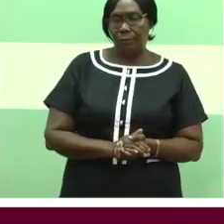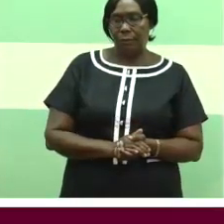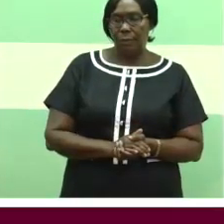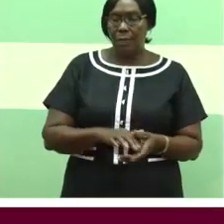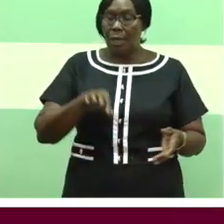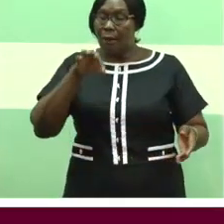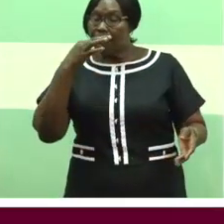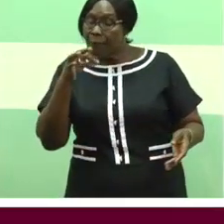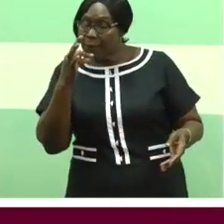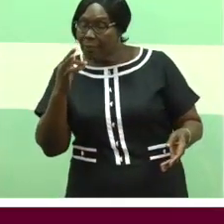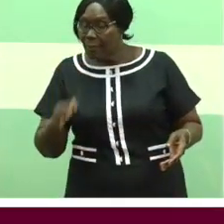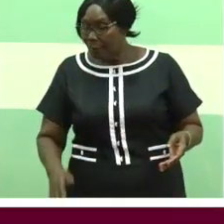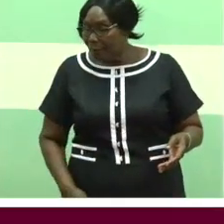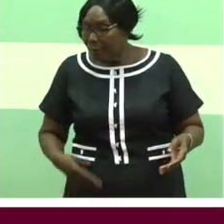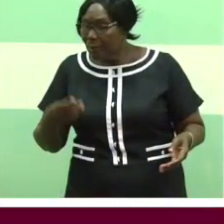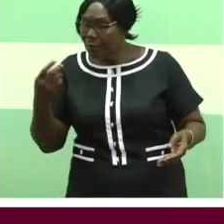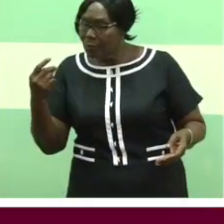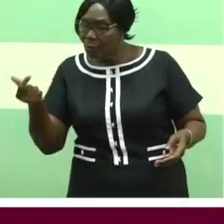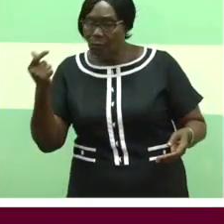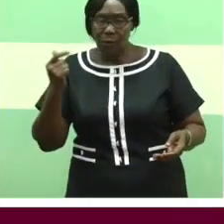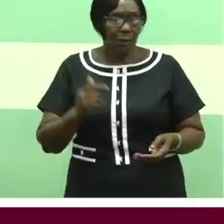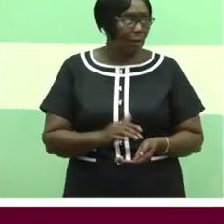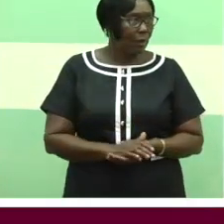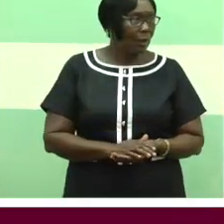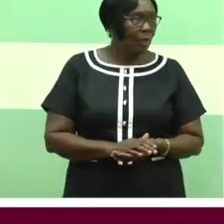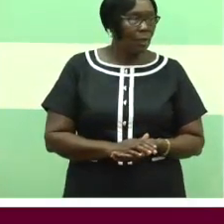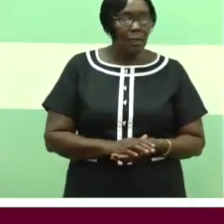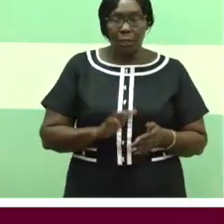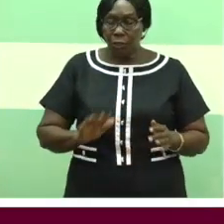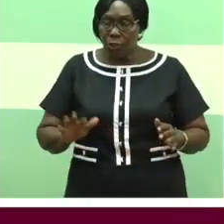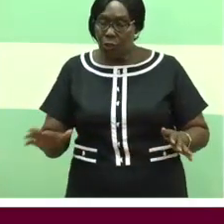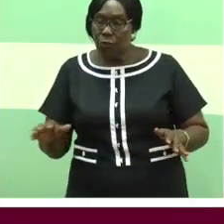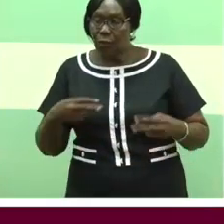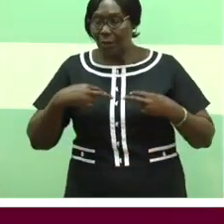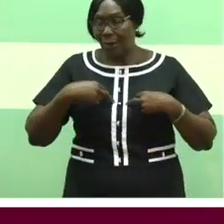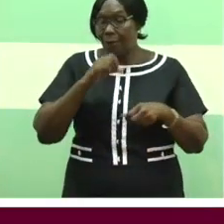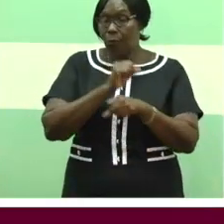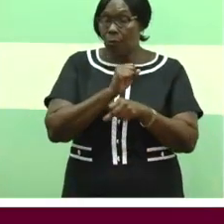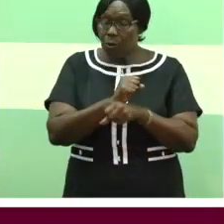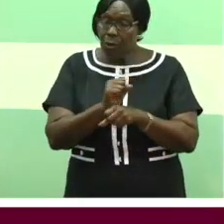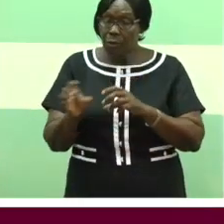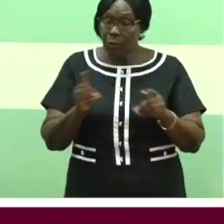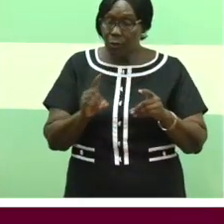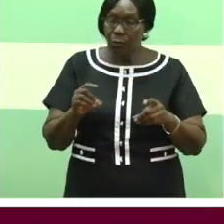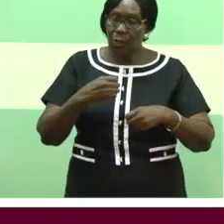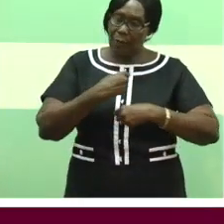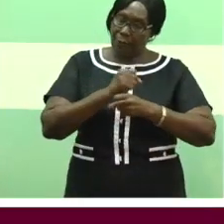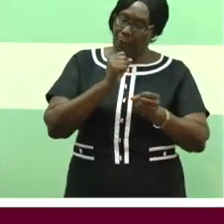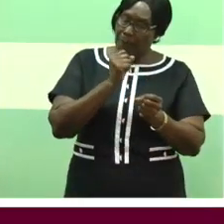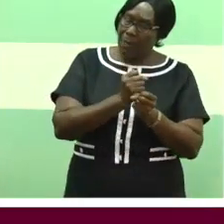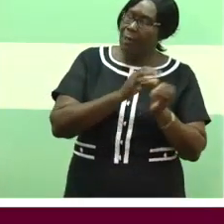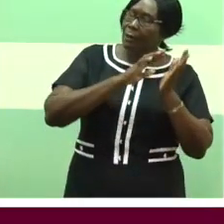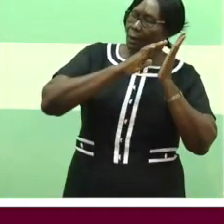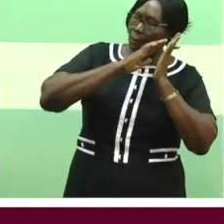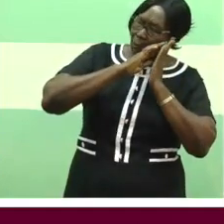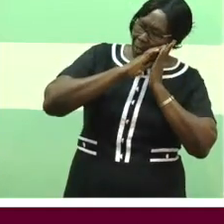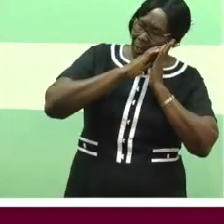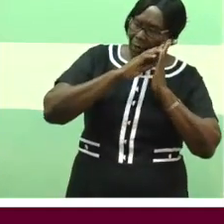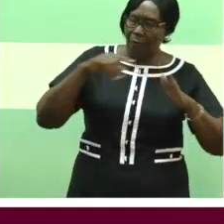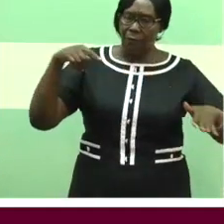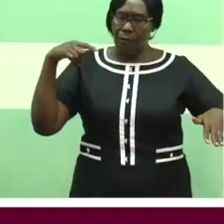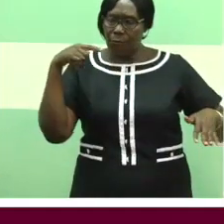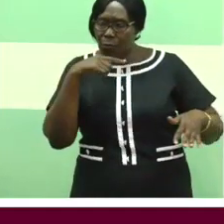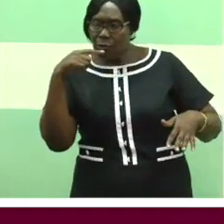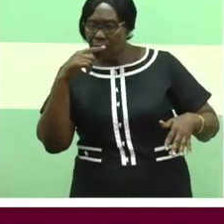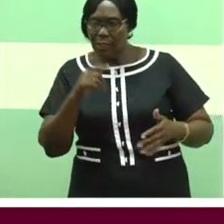feed and water the dog. And children have chores to do. Make the bed, brush your